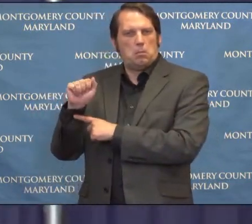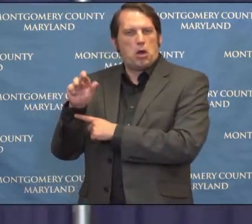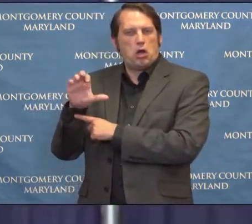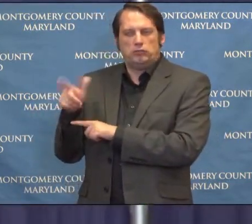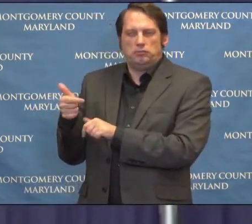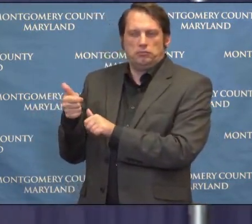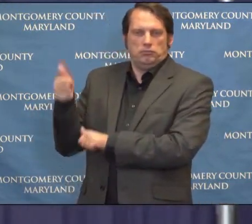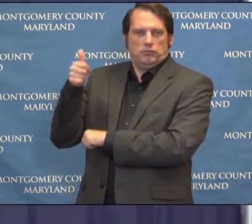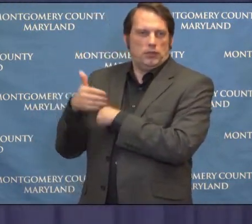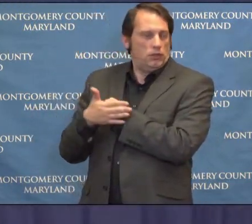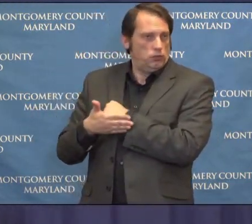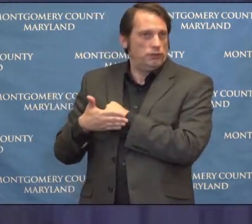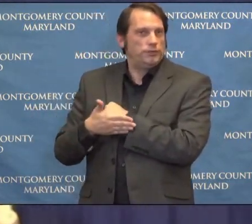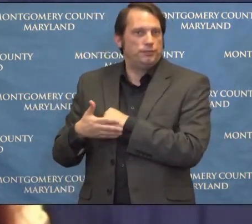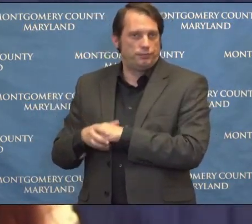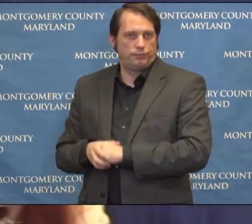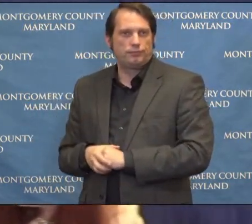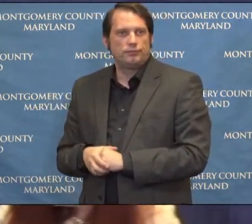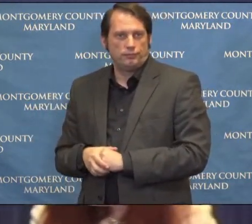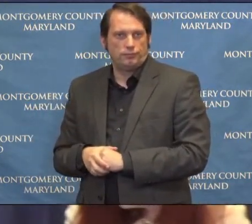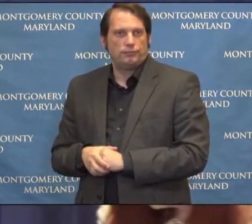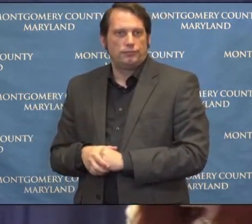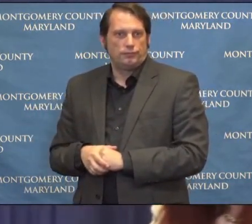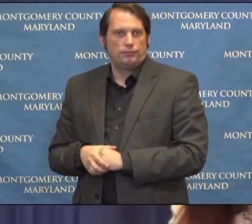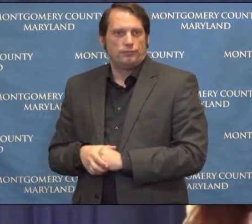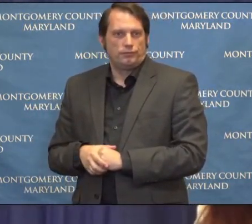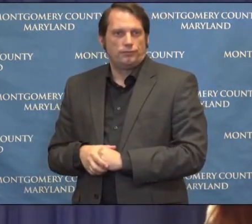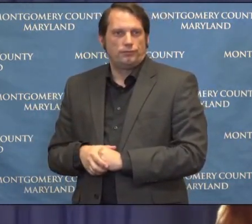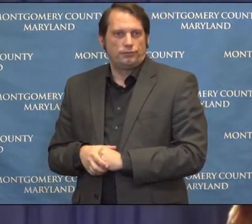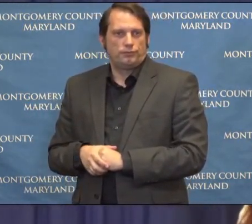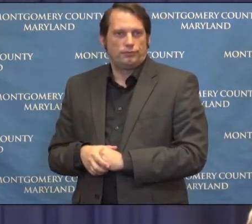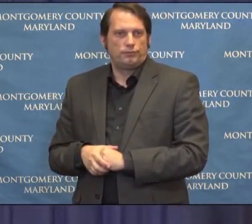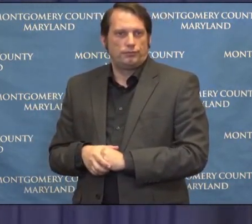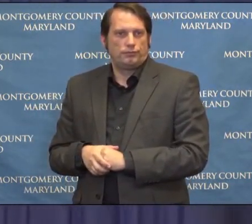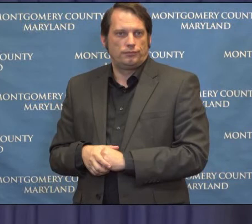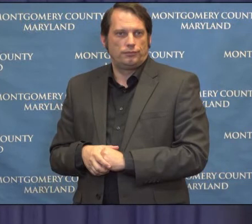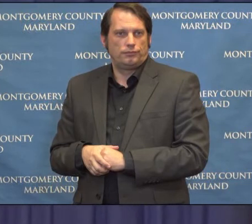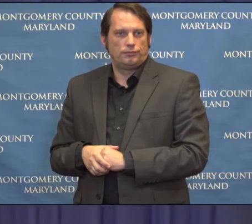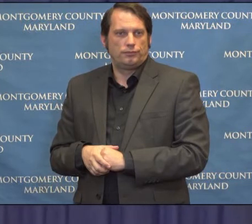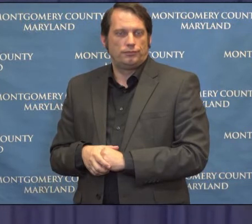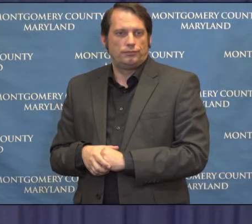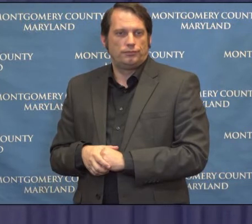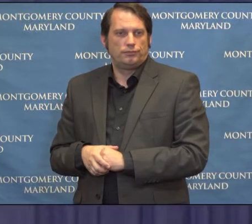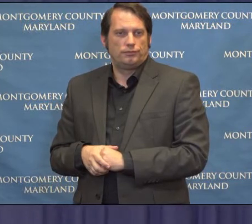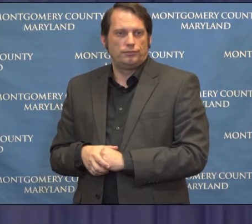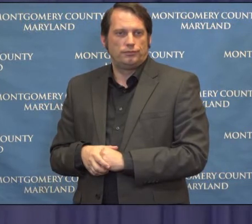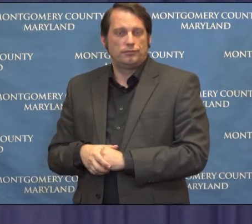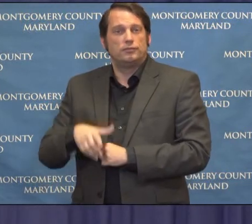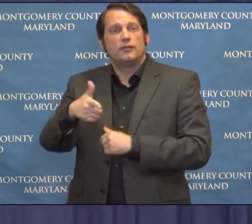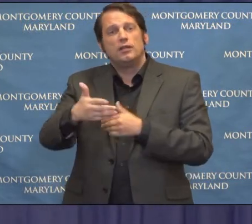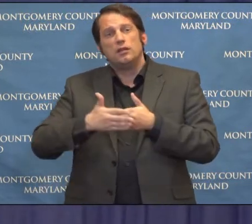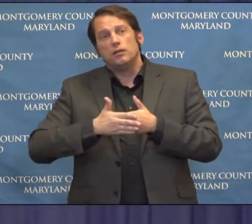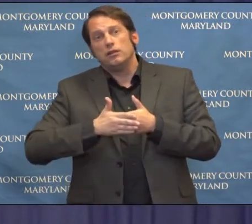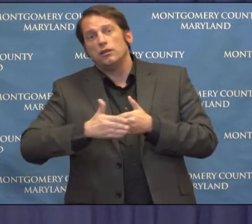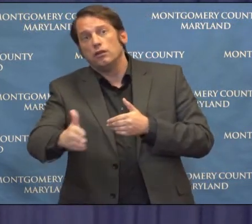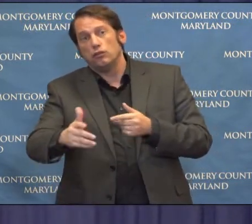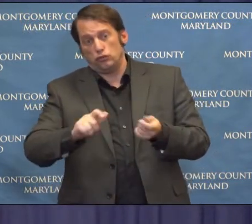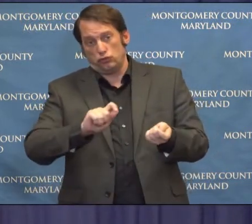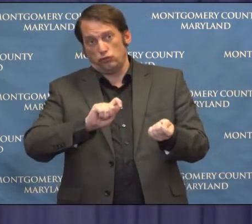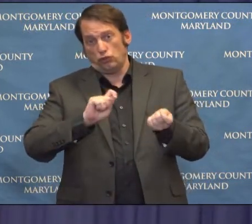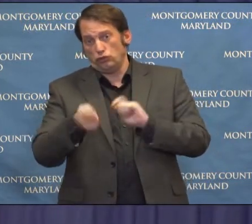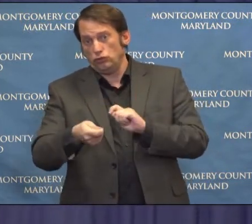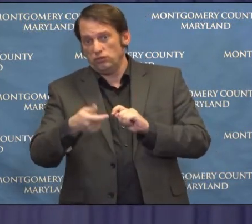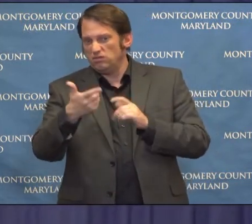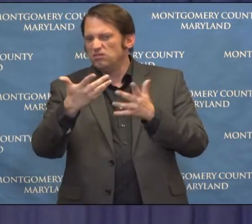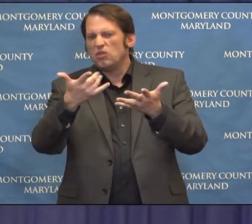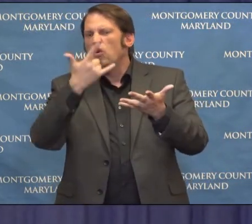able to adjust, and how have you seen innovation that is encouraging during this crisis? Well, when